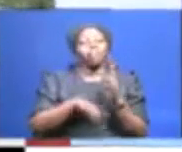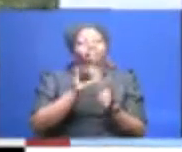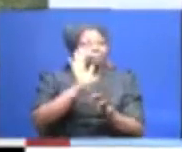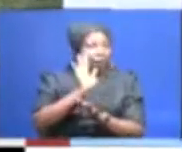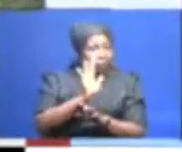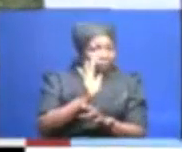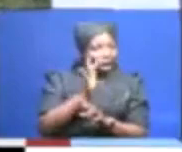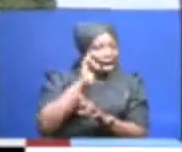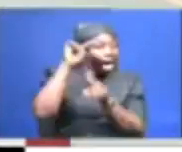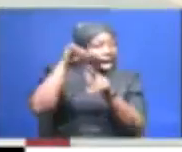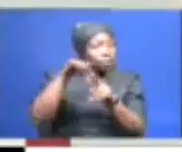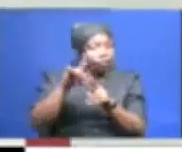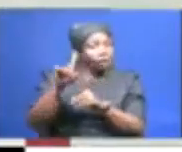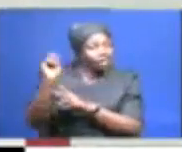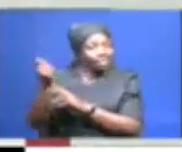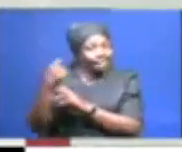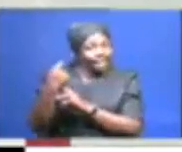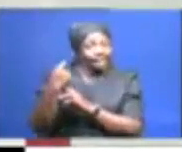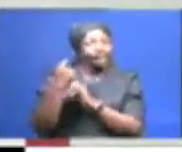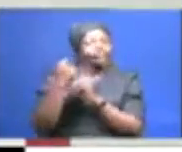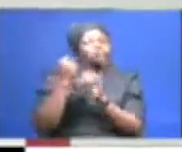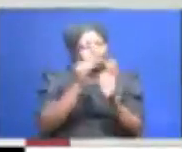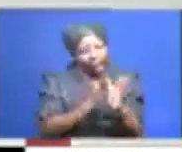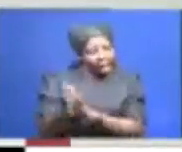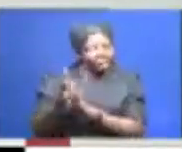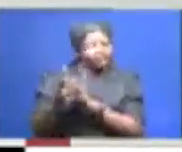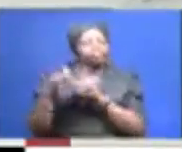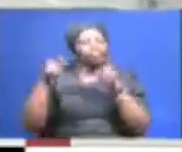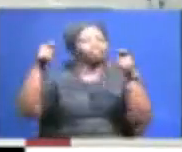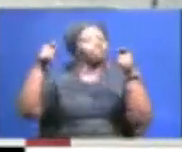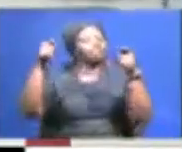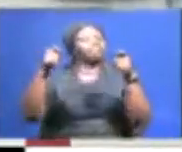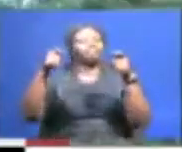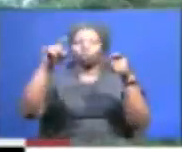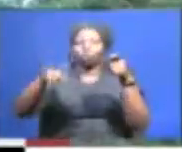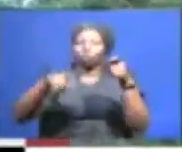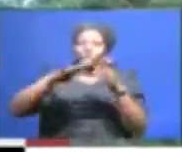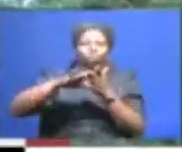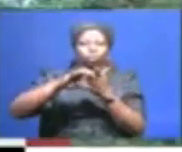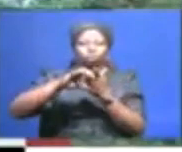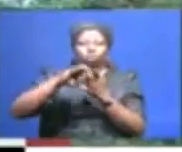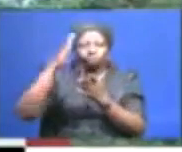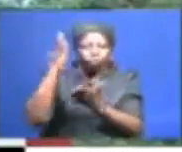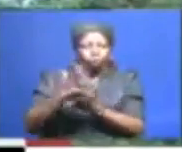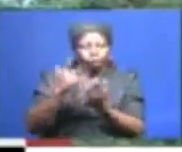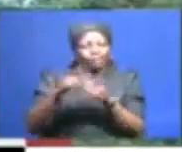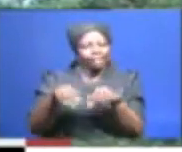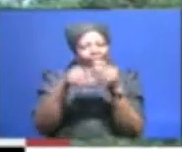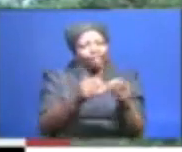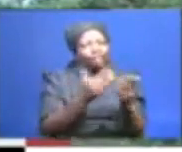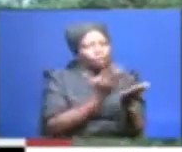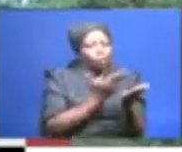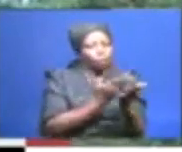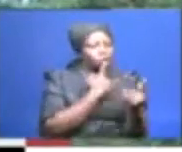to abort the planned street protests and instead give the proposed bipartisan talks a chance. Sasa ati wamekataa hiyo